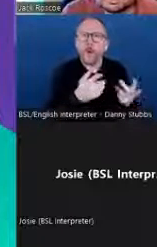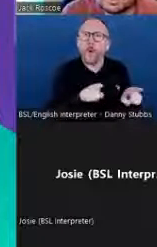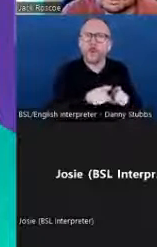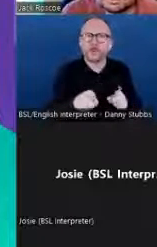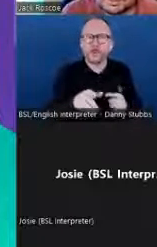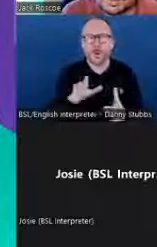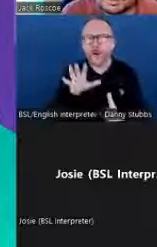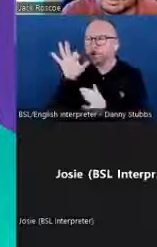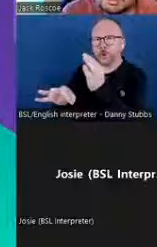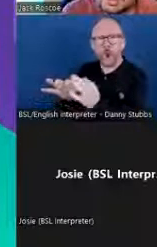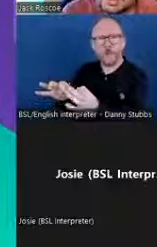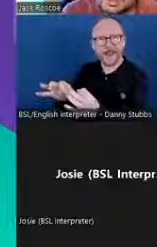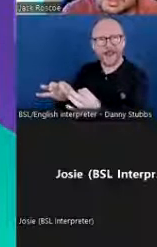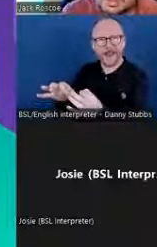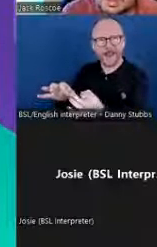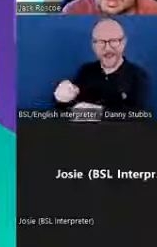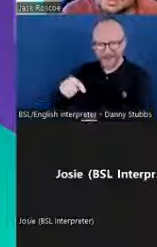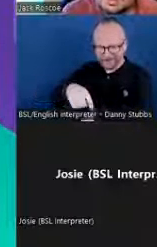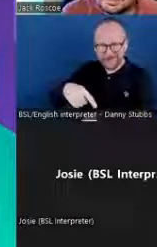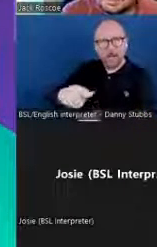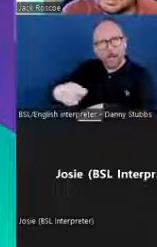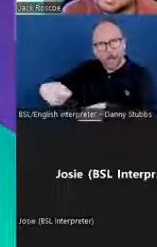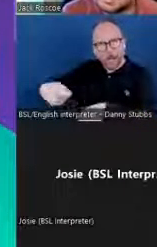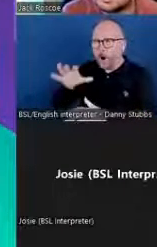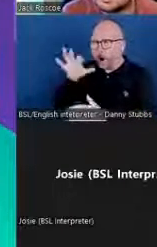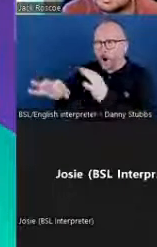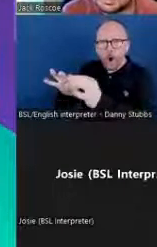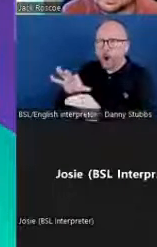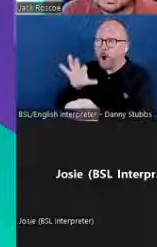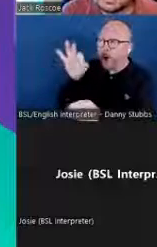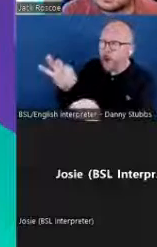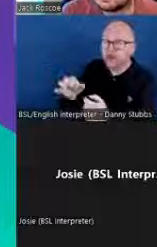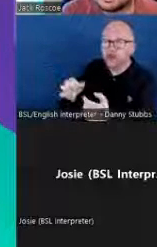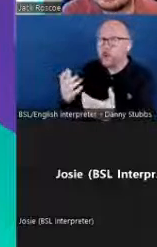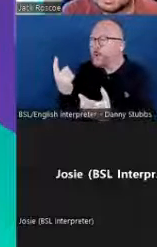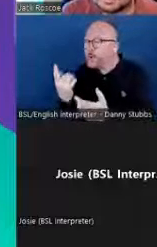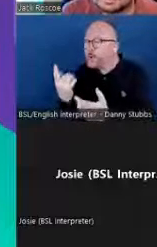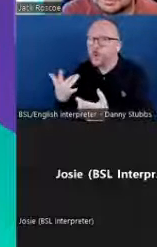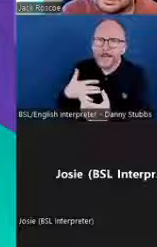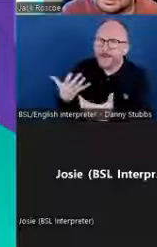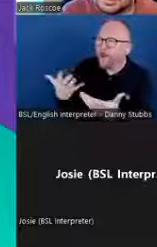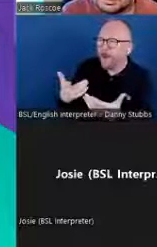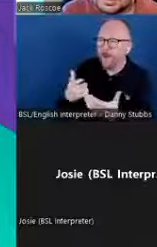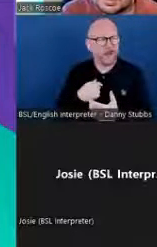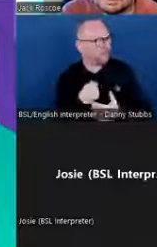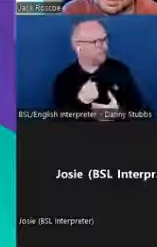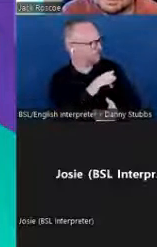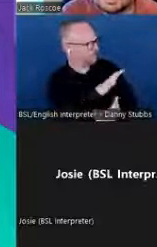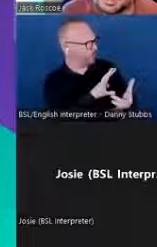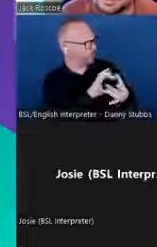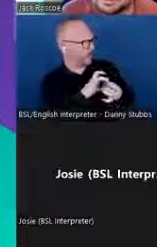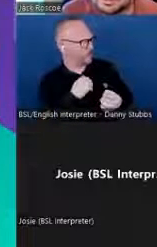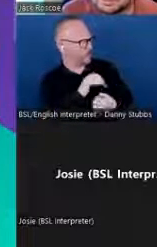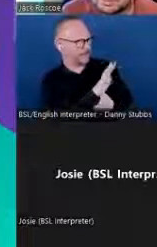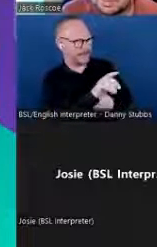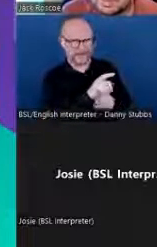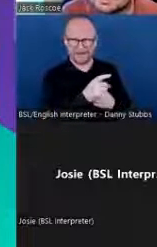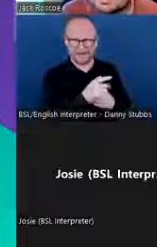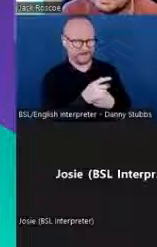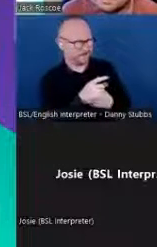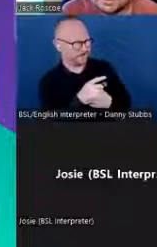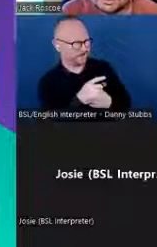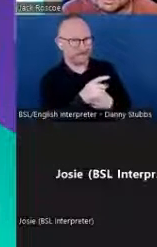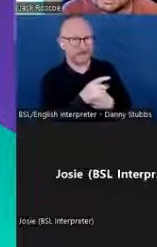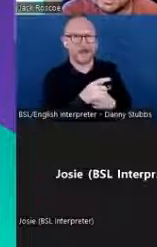there are quite a few demographic questions, there'll be a sense that the questions aren't relevant. The person might have been expecting to be